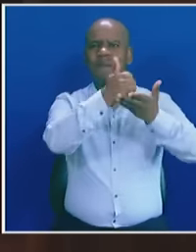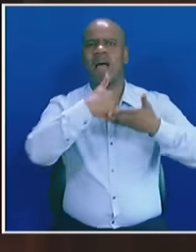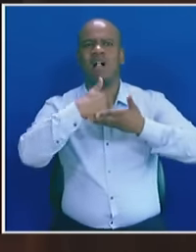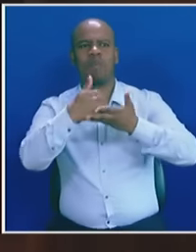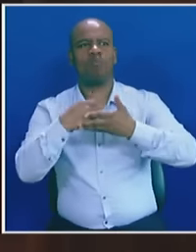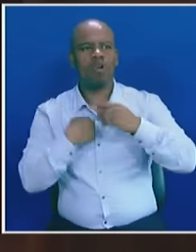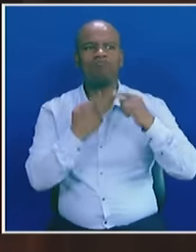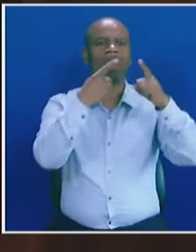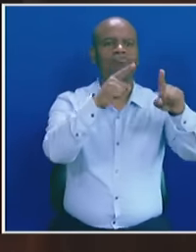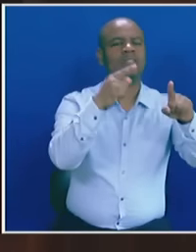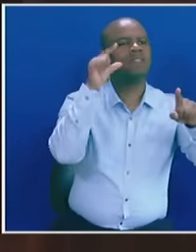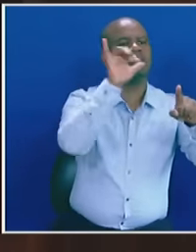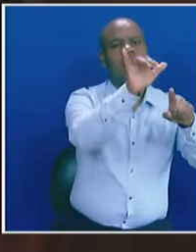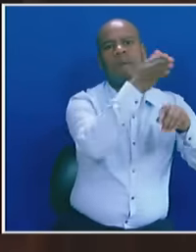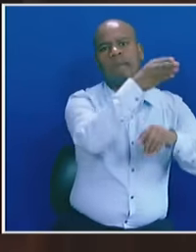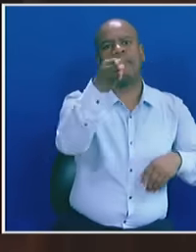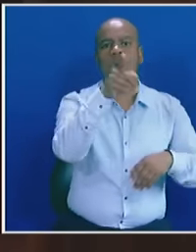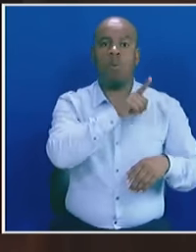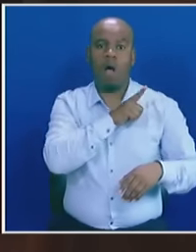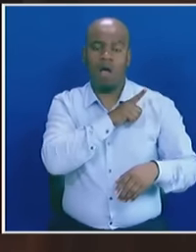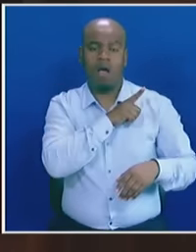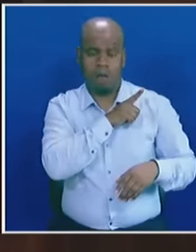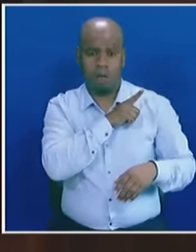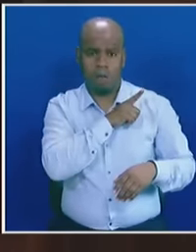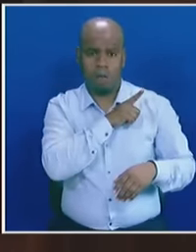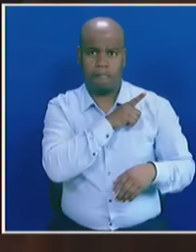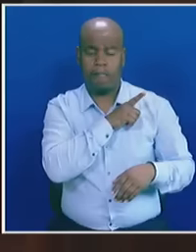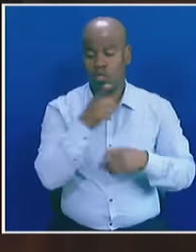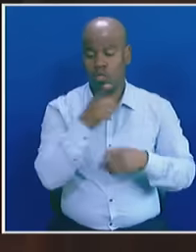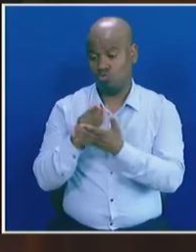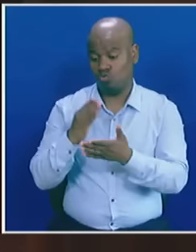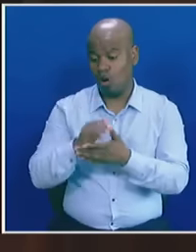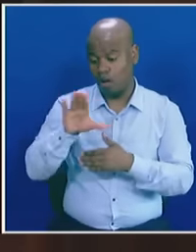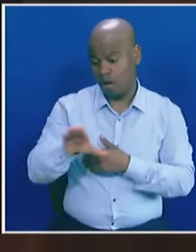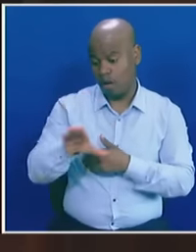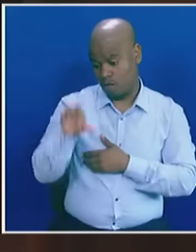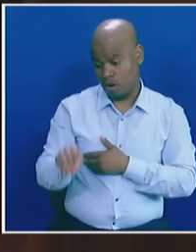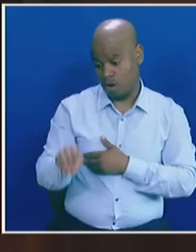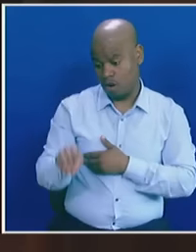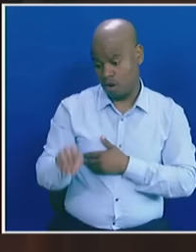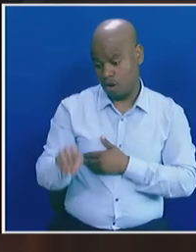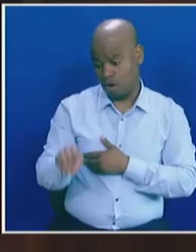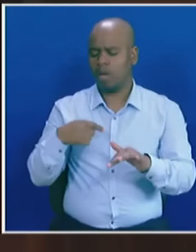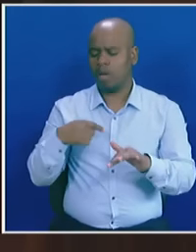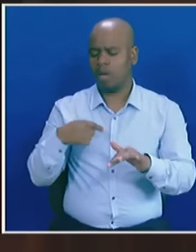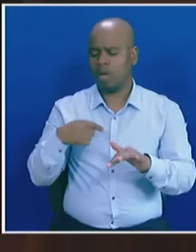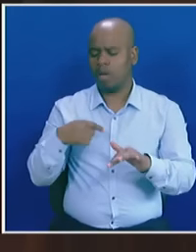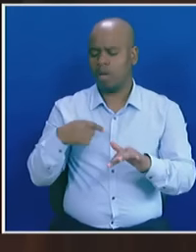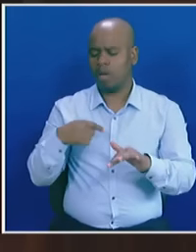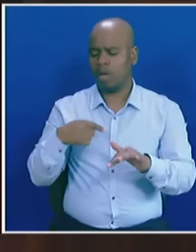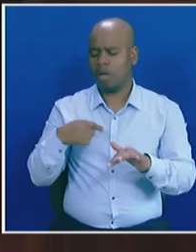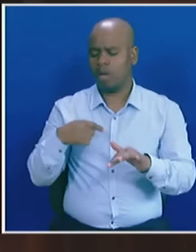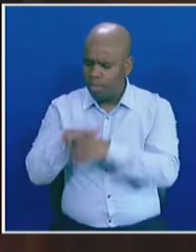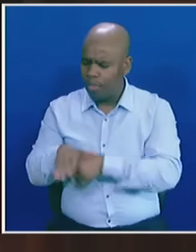and install democracy for all our people to enjoy freedom from all forms of oppression